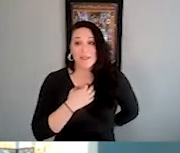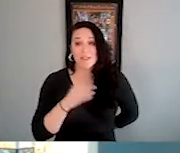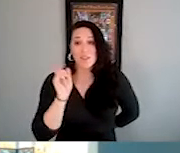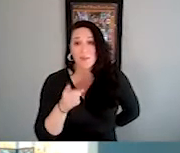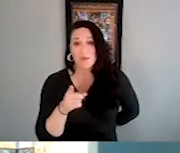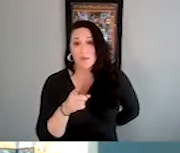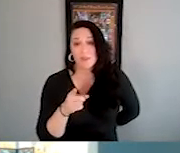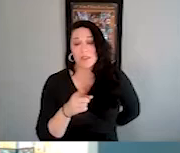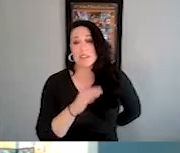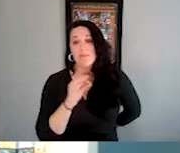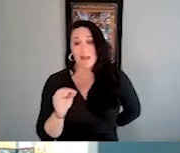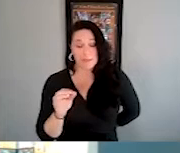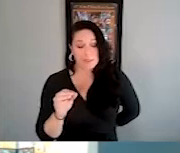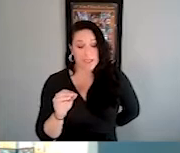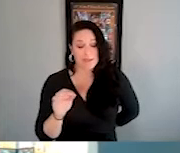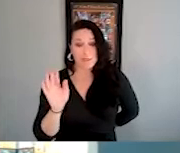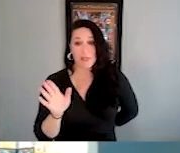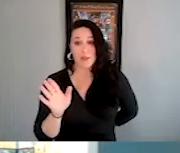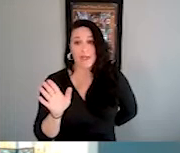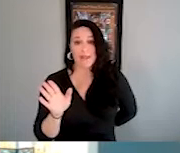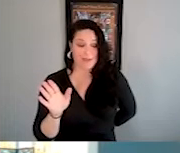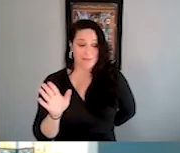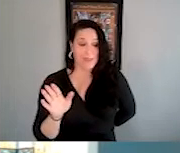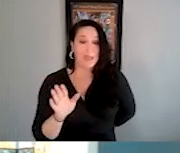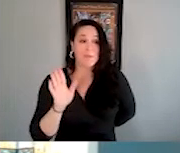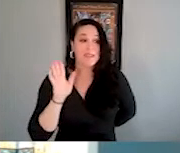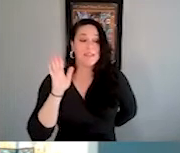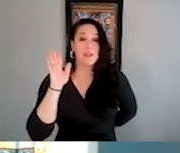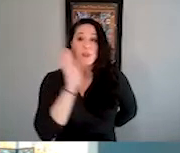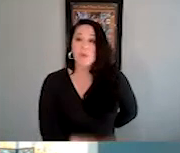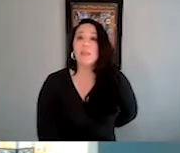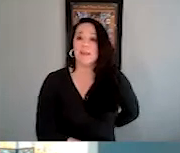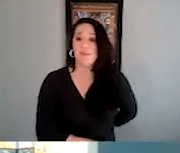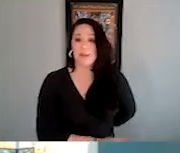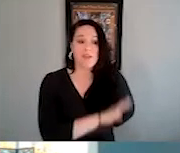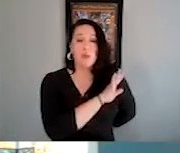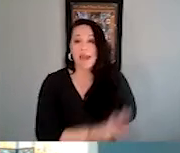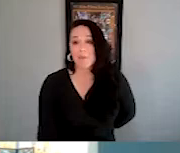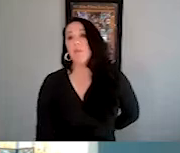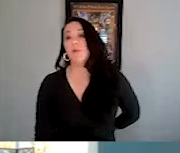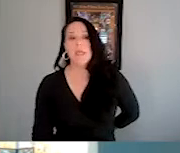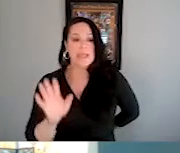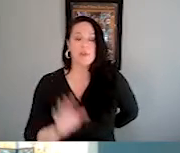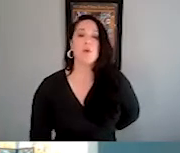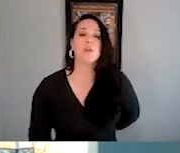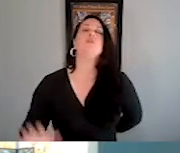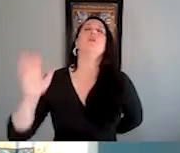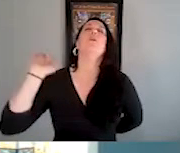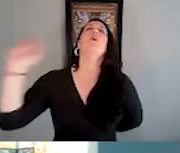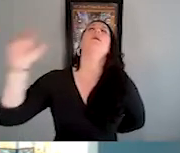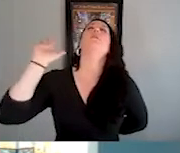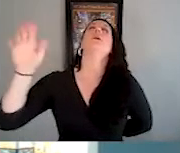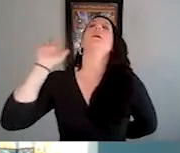My favorite, and should be one of yours, is environmental scans. I'm going to tell you why I love them. Because your community loves them. If you have people in your